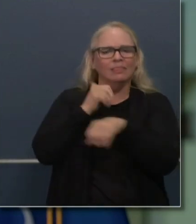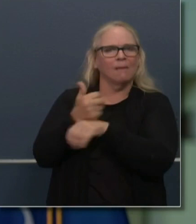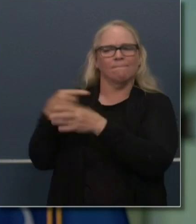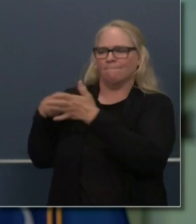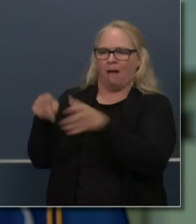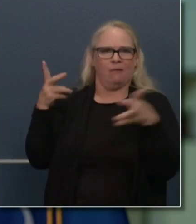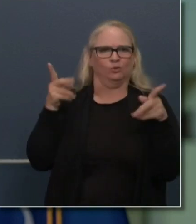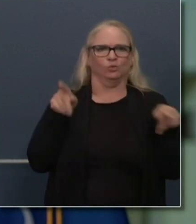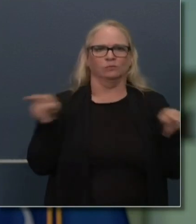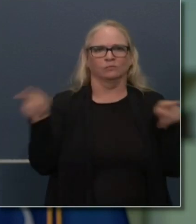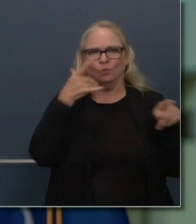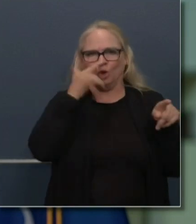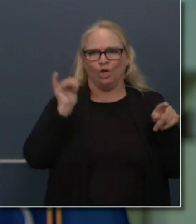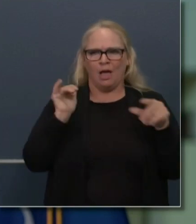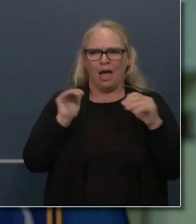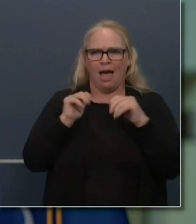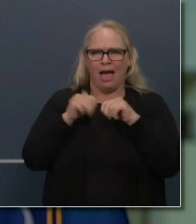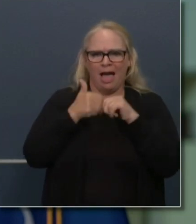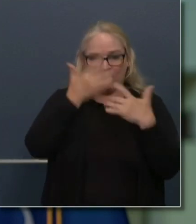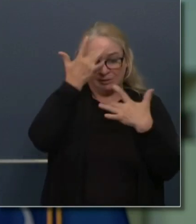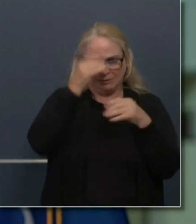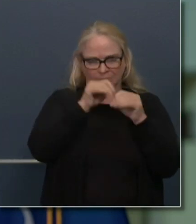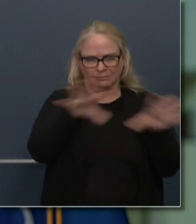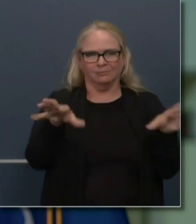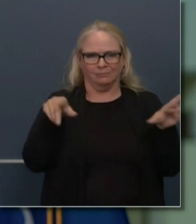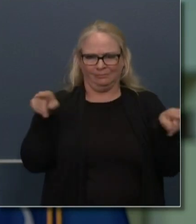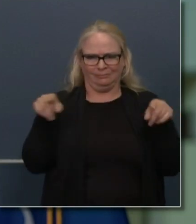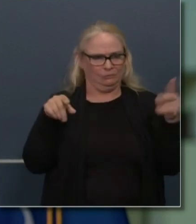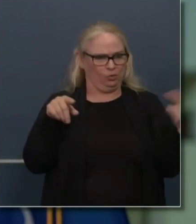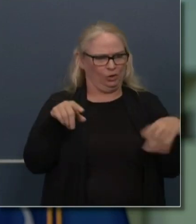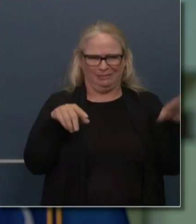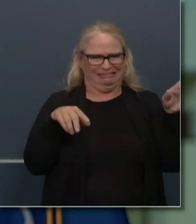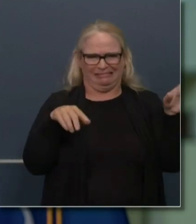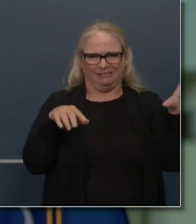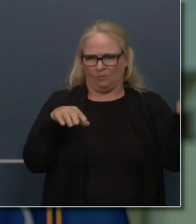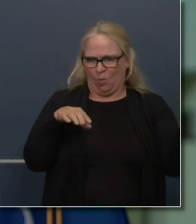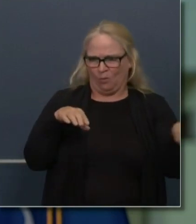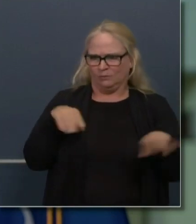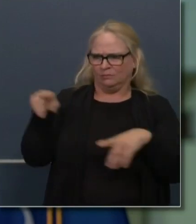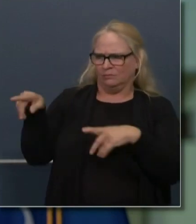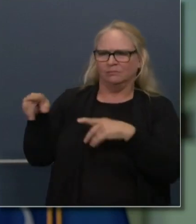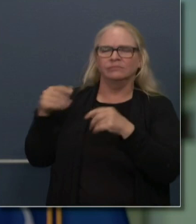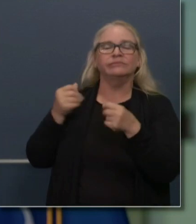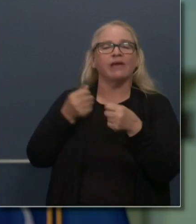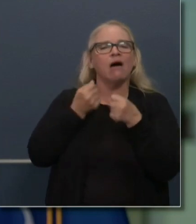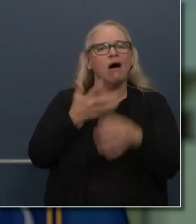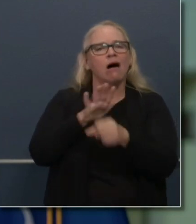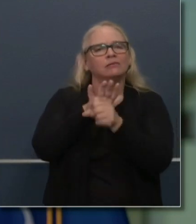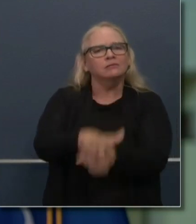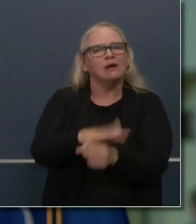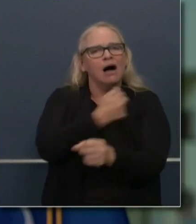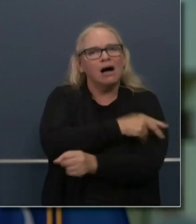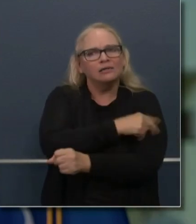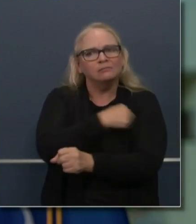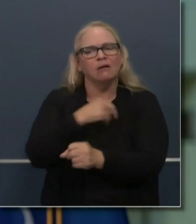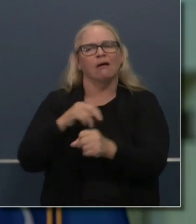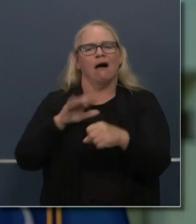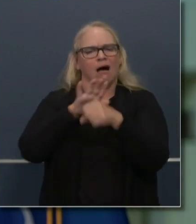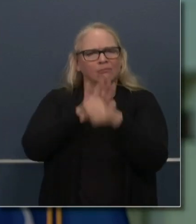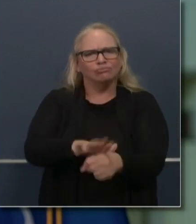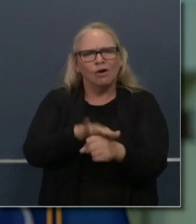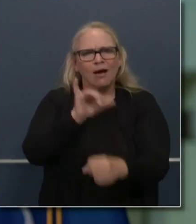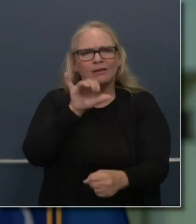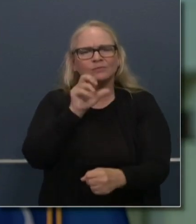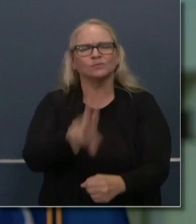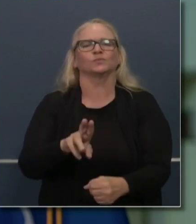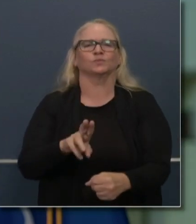disease pattern that could overwhelm our hospital system, overwhelm our ICUs, overwhelm our capacity in terms